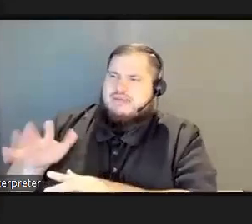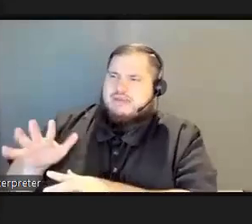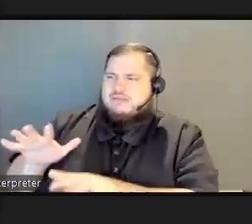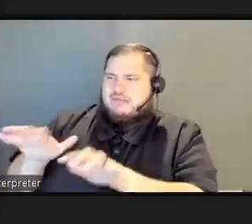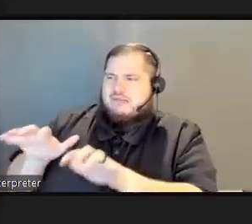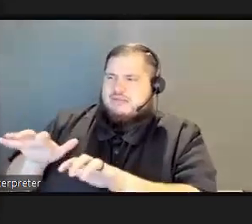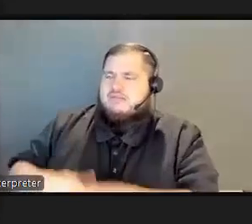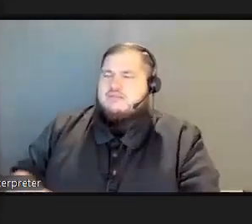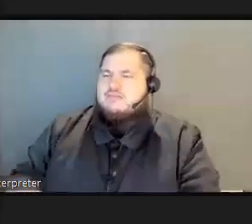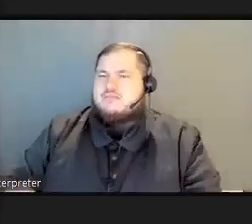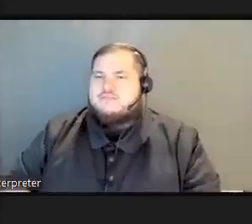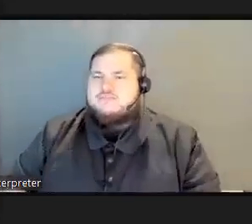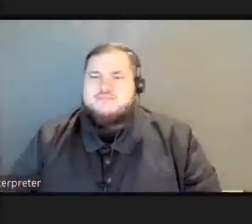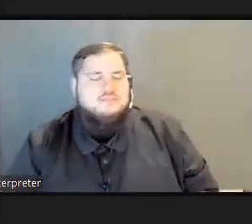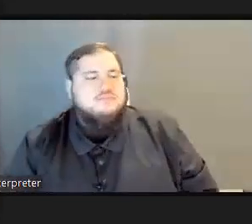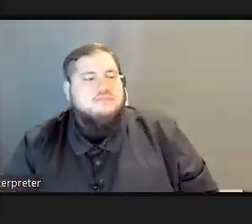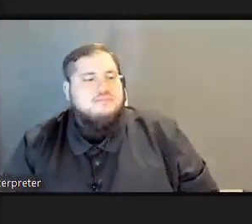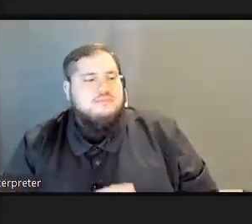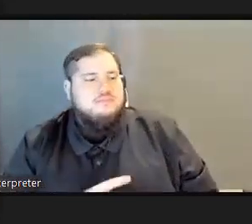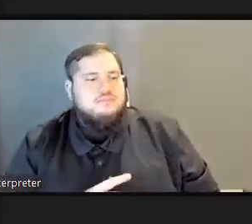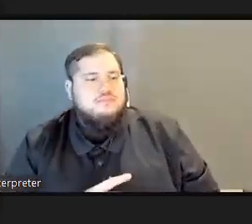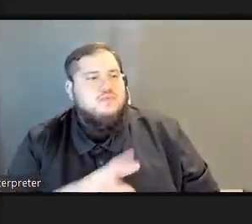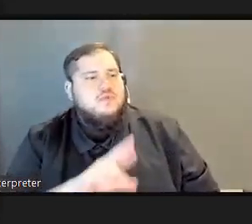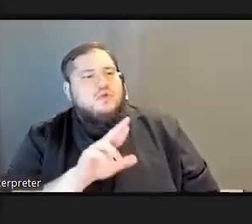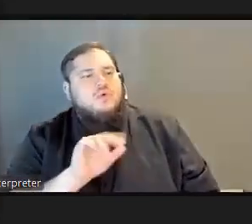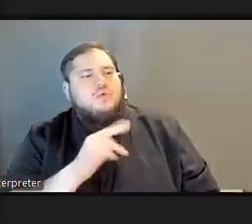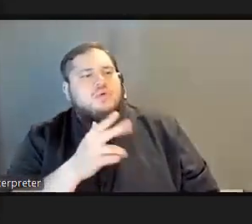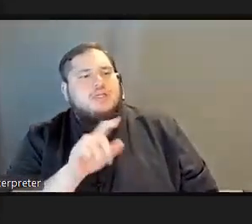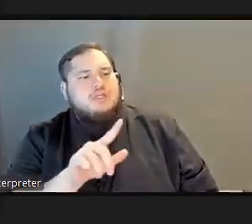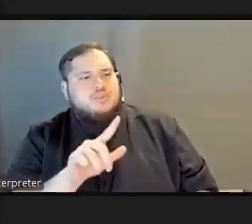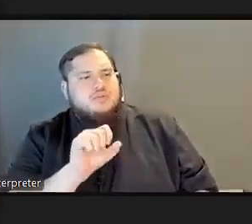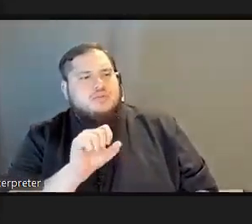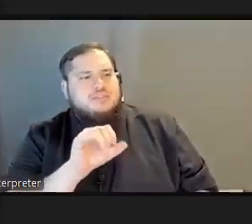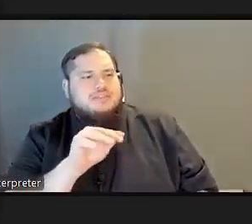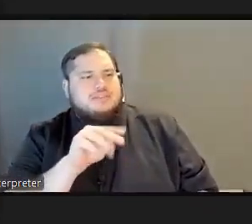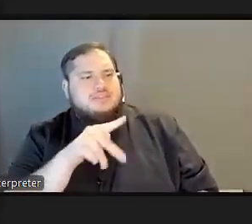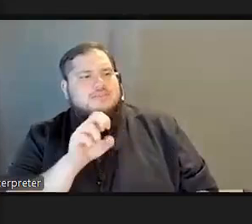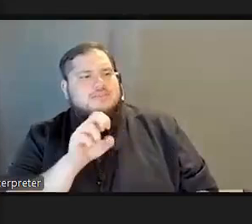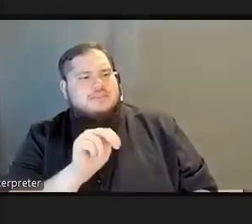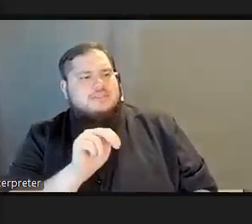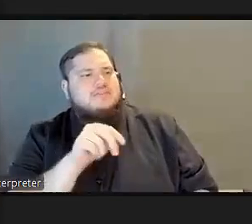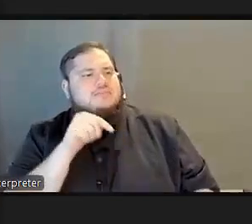been my what end. it was. Rachel Simpson, the Western